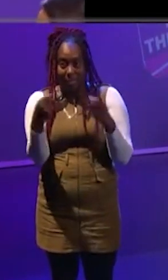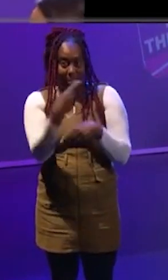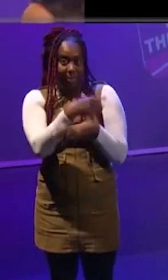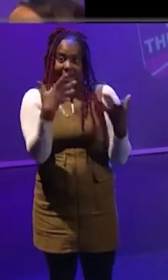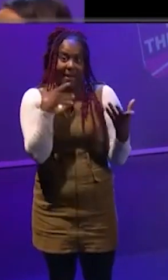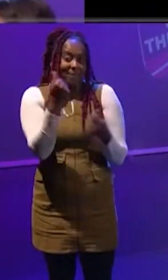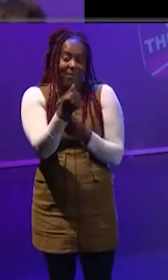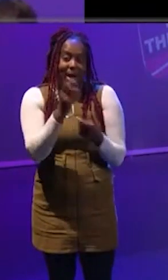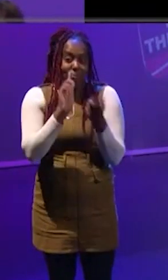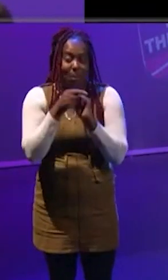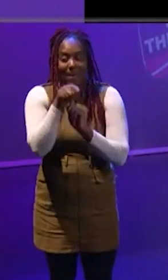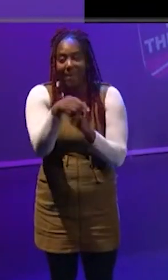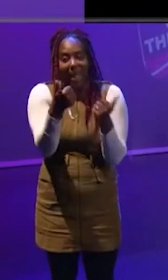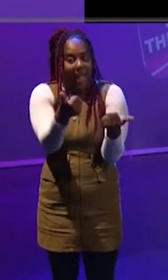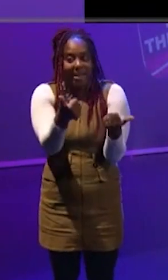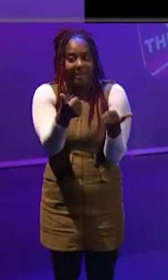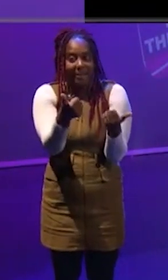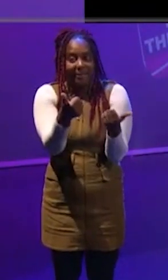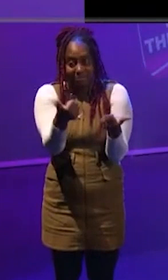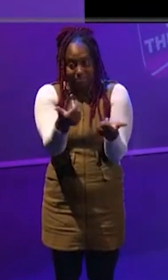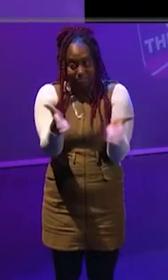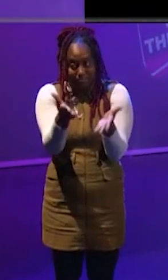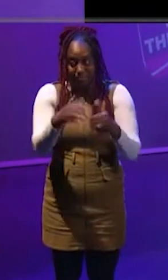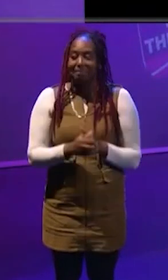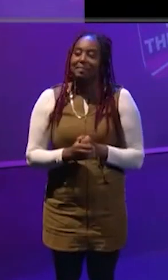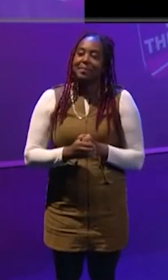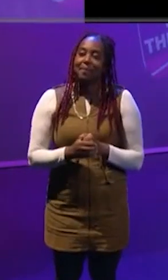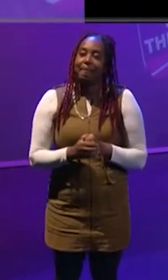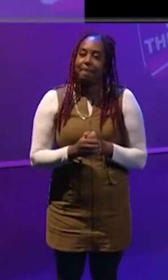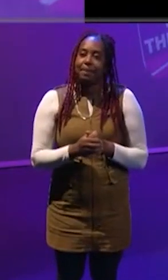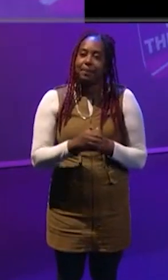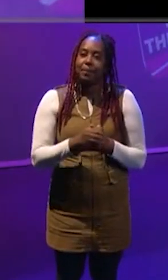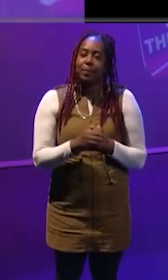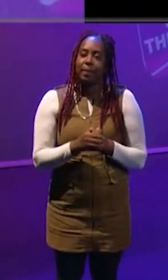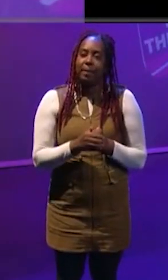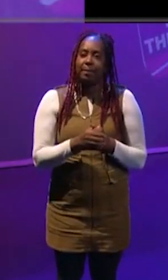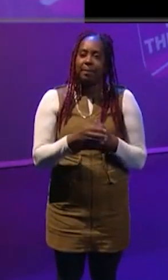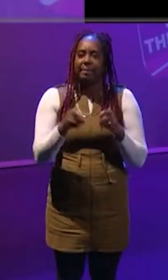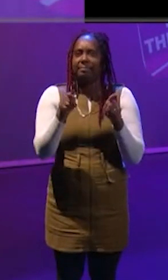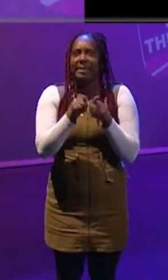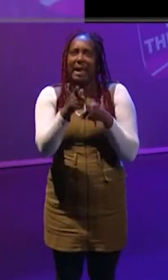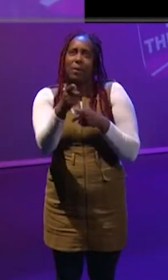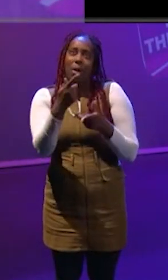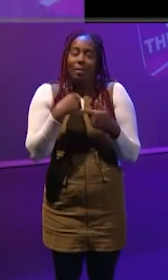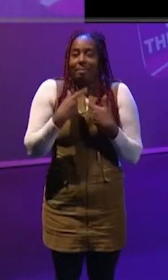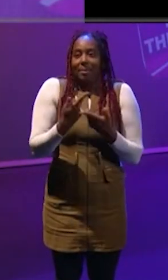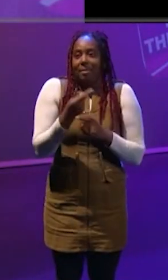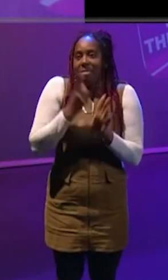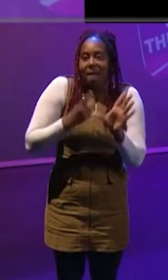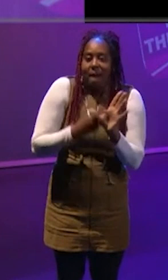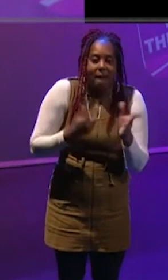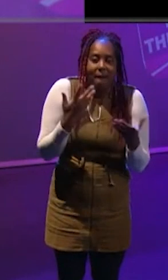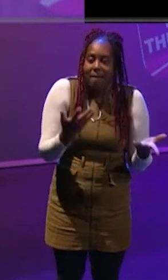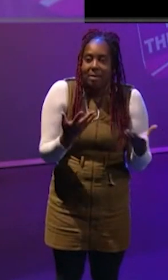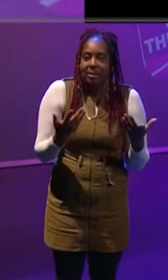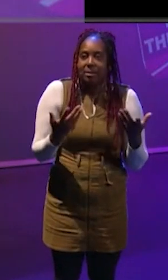will tweet you back and I will be like, you're meant to be. But I think it comes a lot with being young. It comes a lot with,